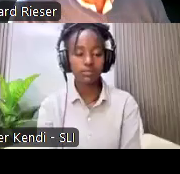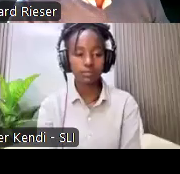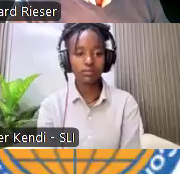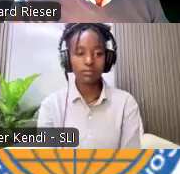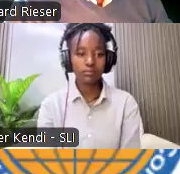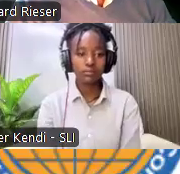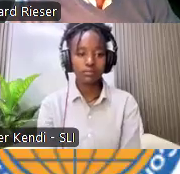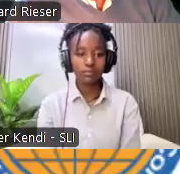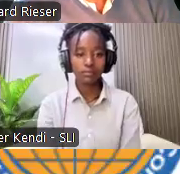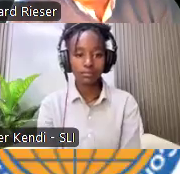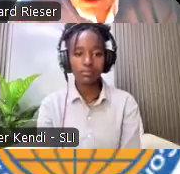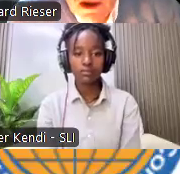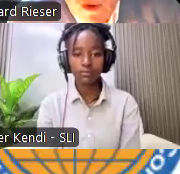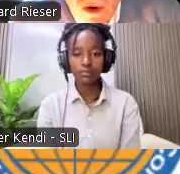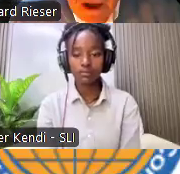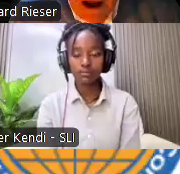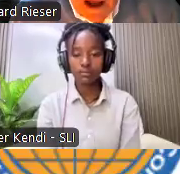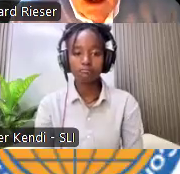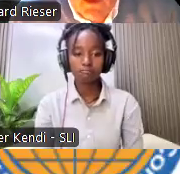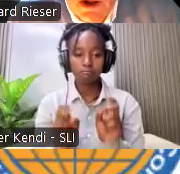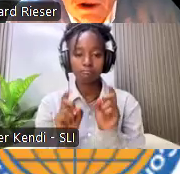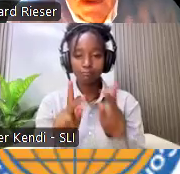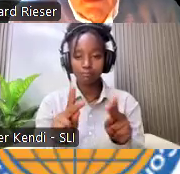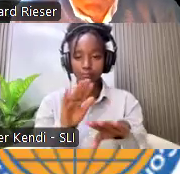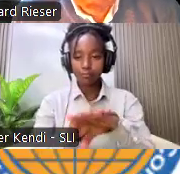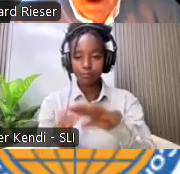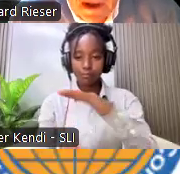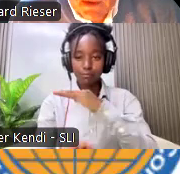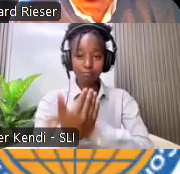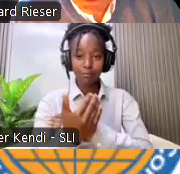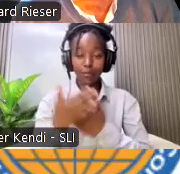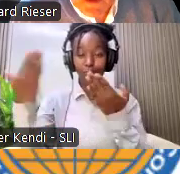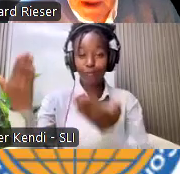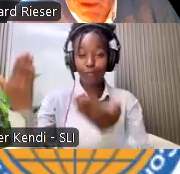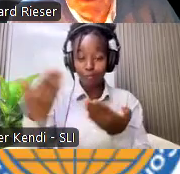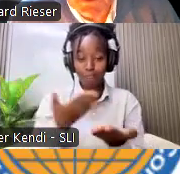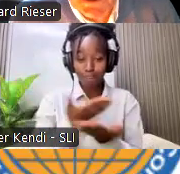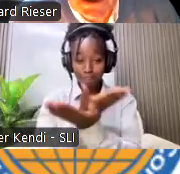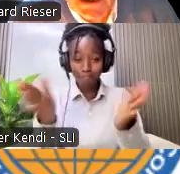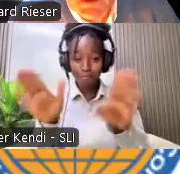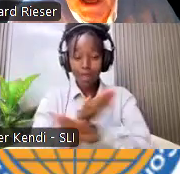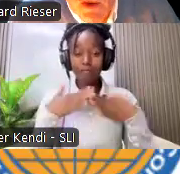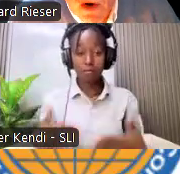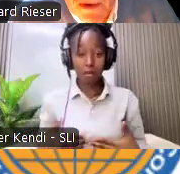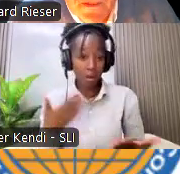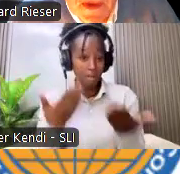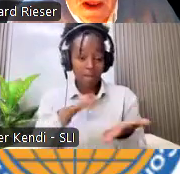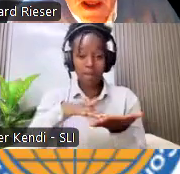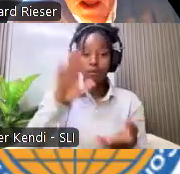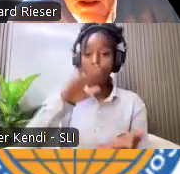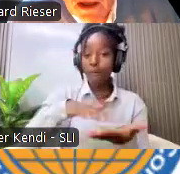Okay. Good morning and welcome, everybody. We hope more people will join us as we go